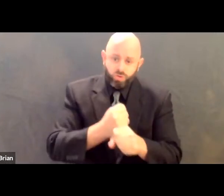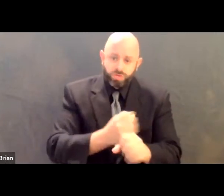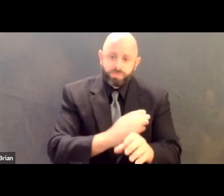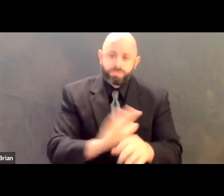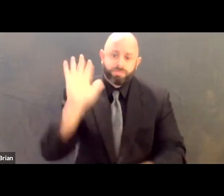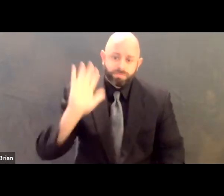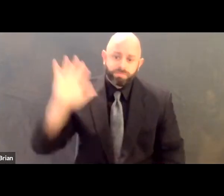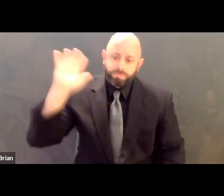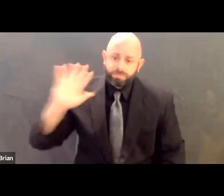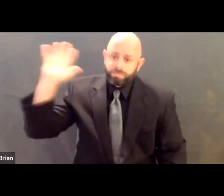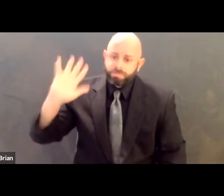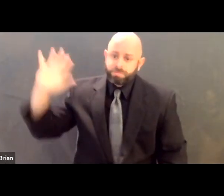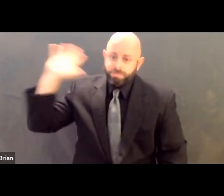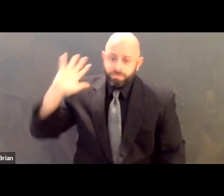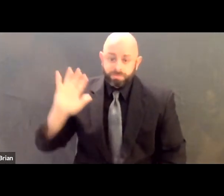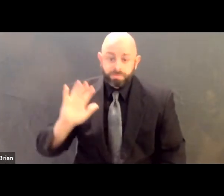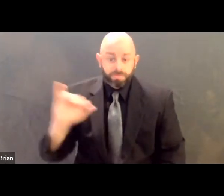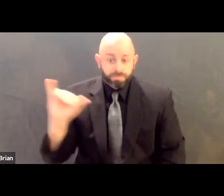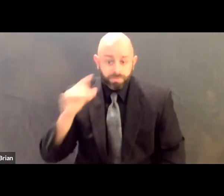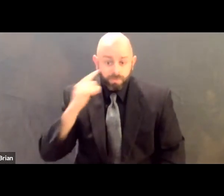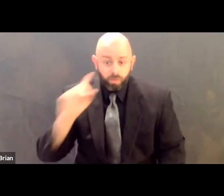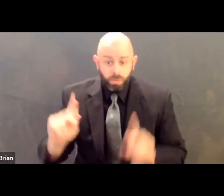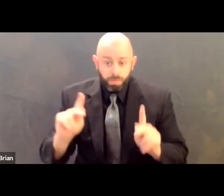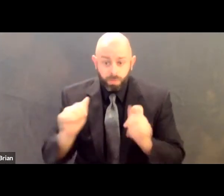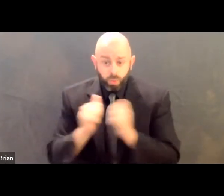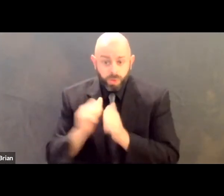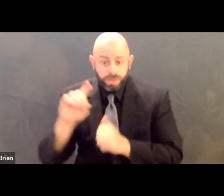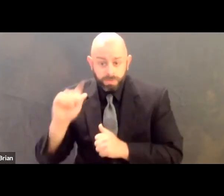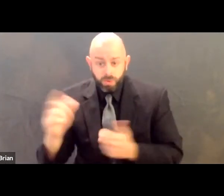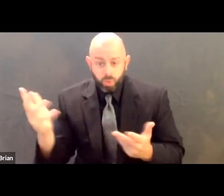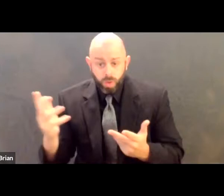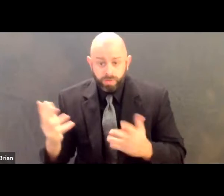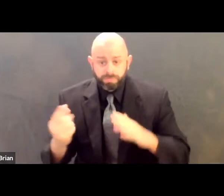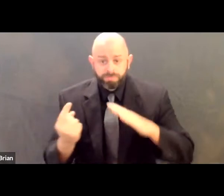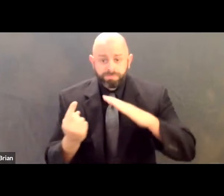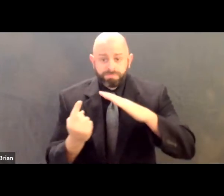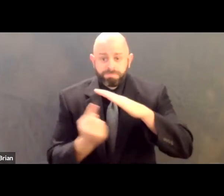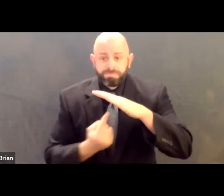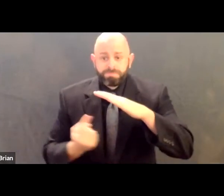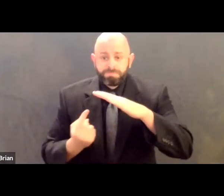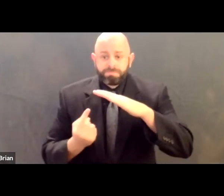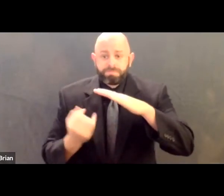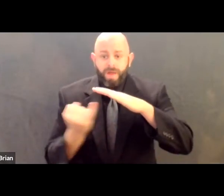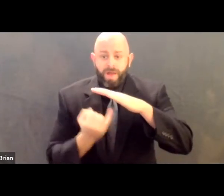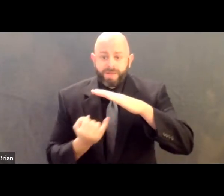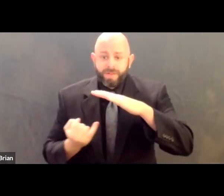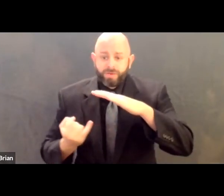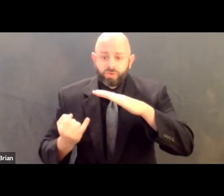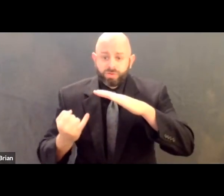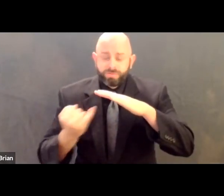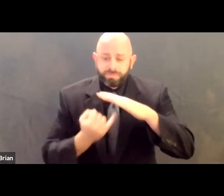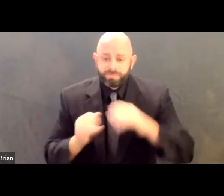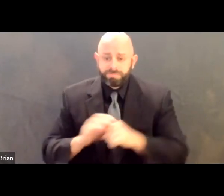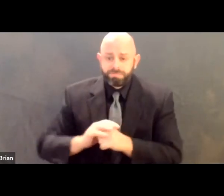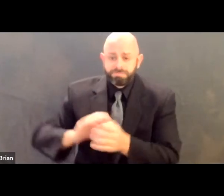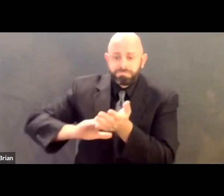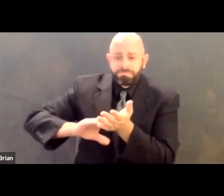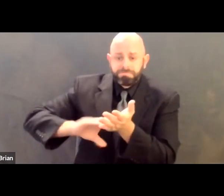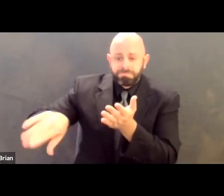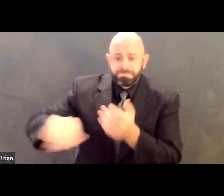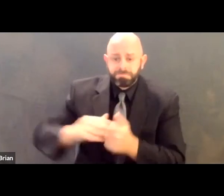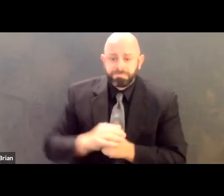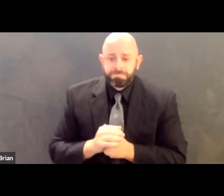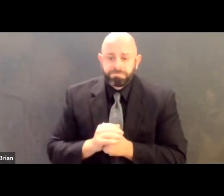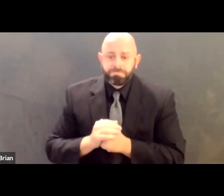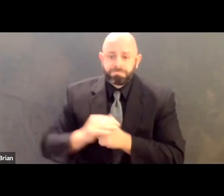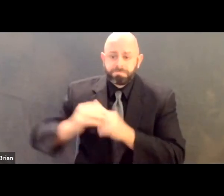for people with disabilities, was a life of isolation, of segregation,